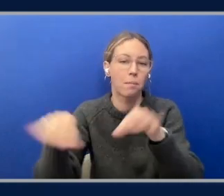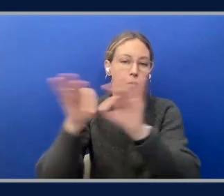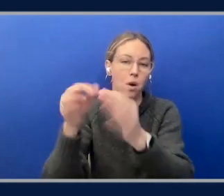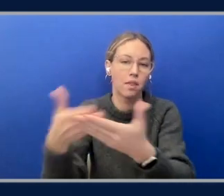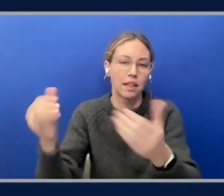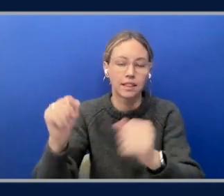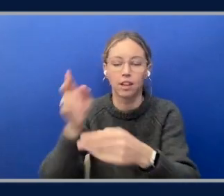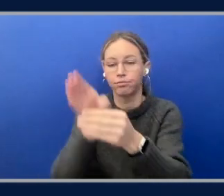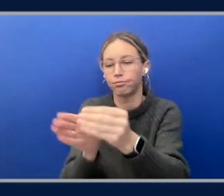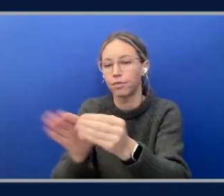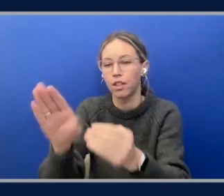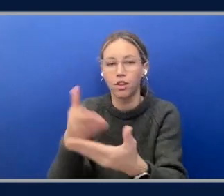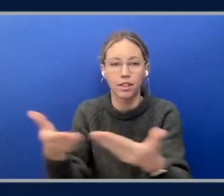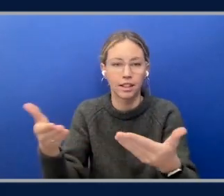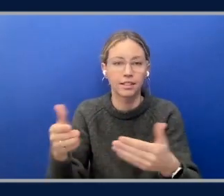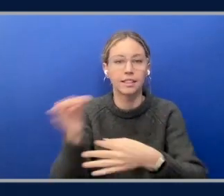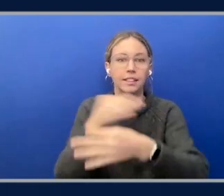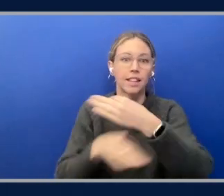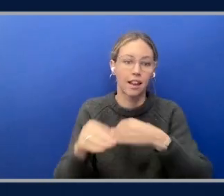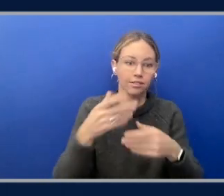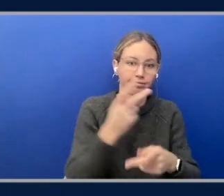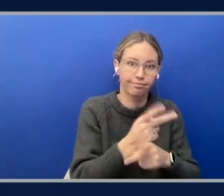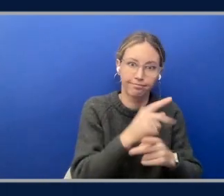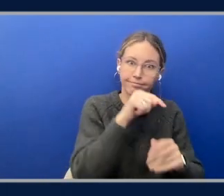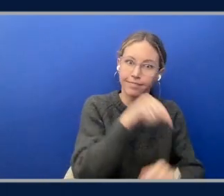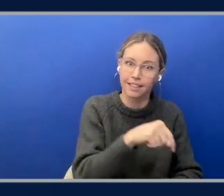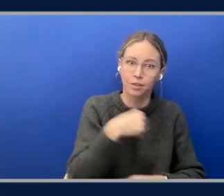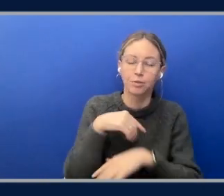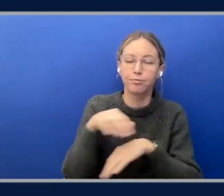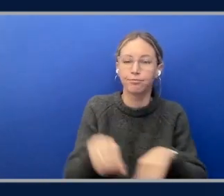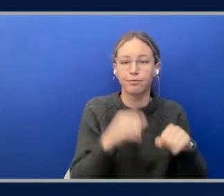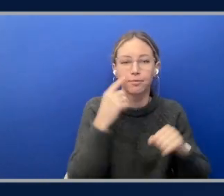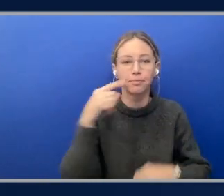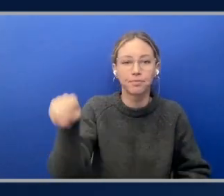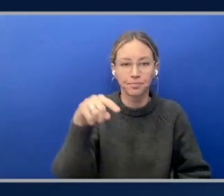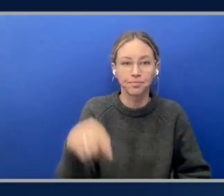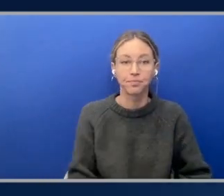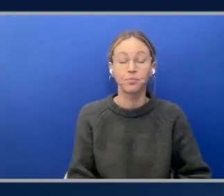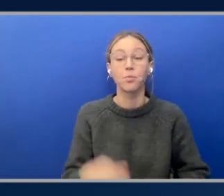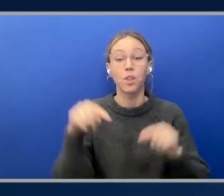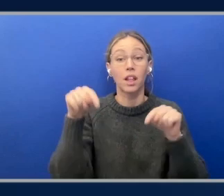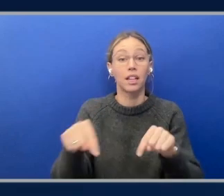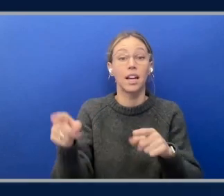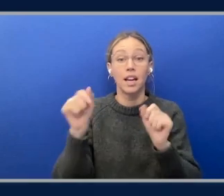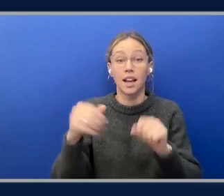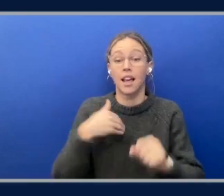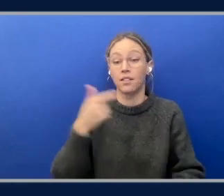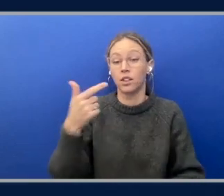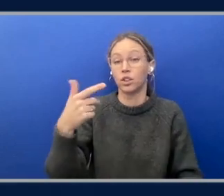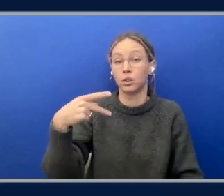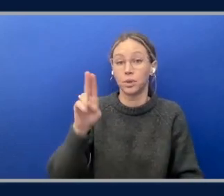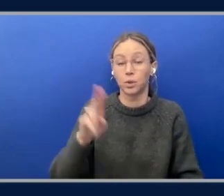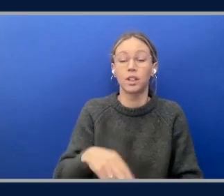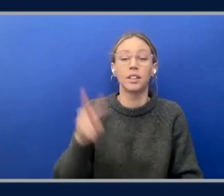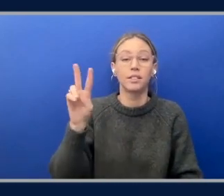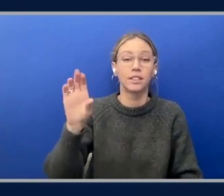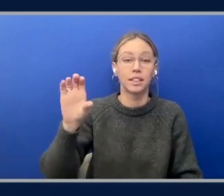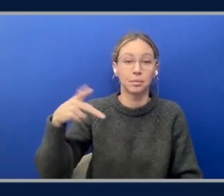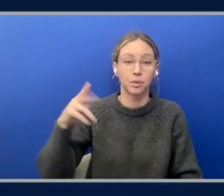their business and stuff done. So here with this, you can have this GPUs to vCPU